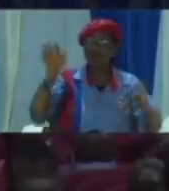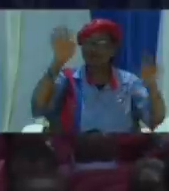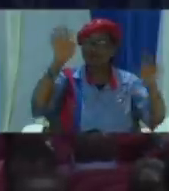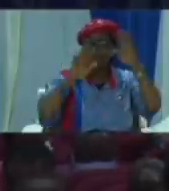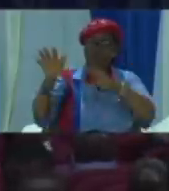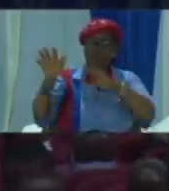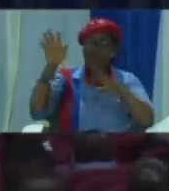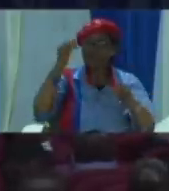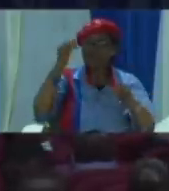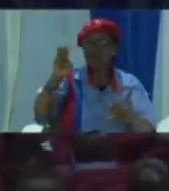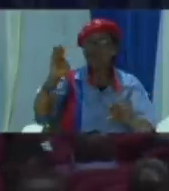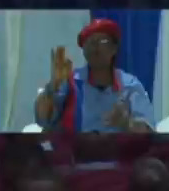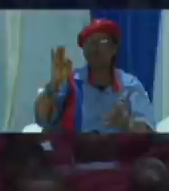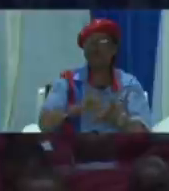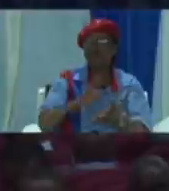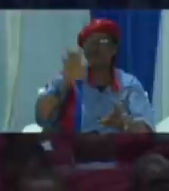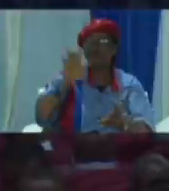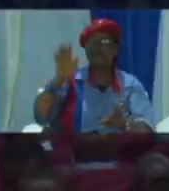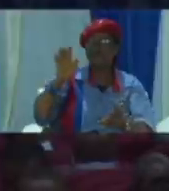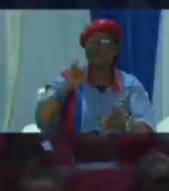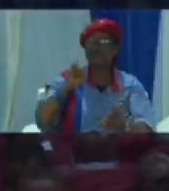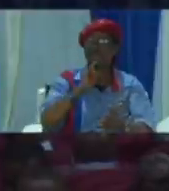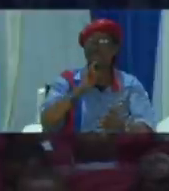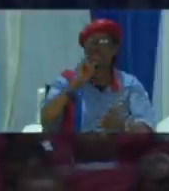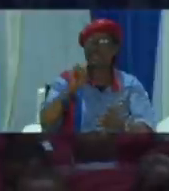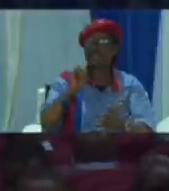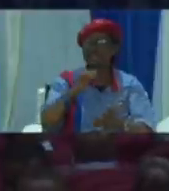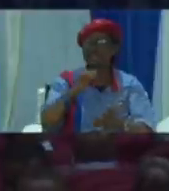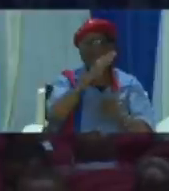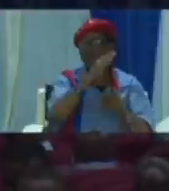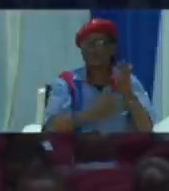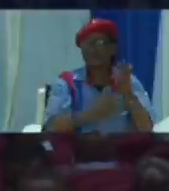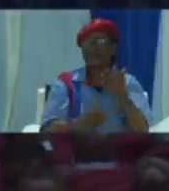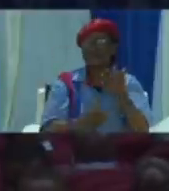is absolutely prophetic.